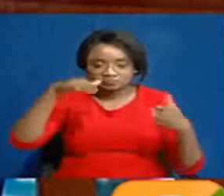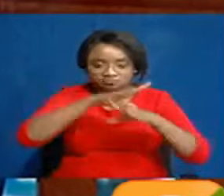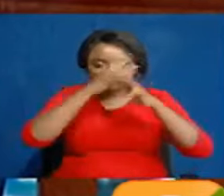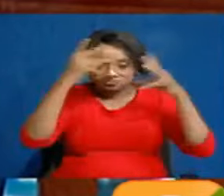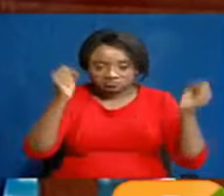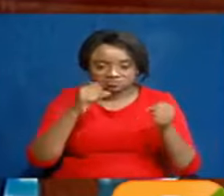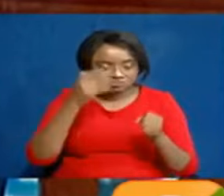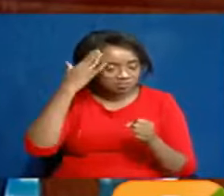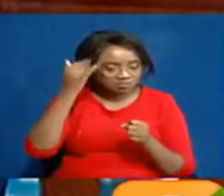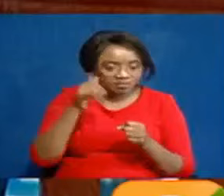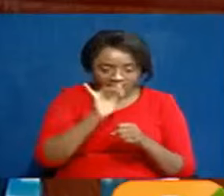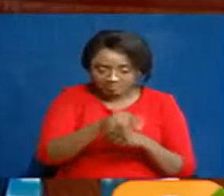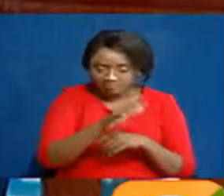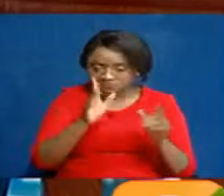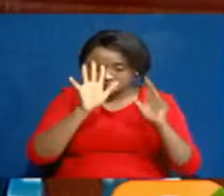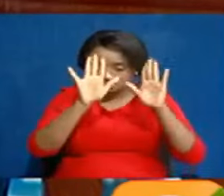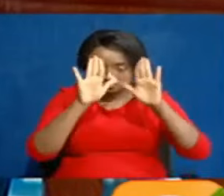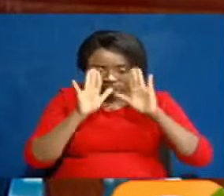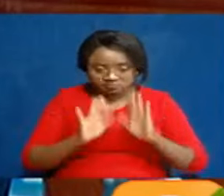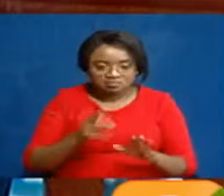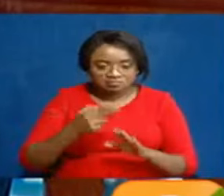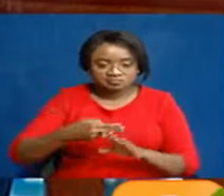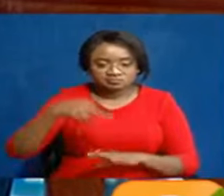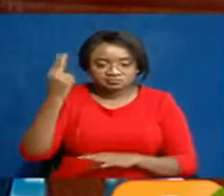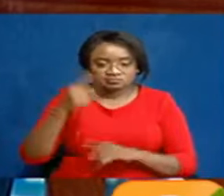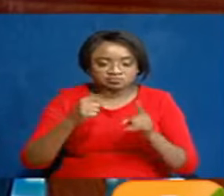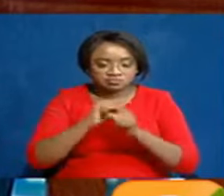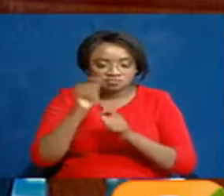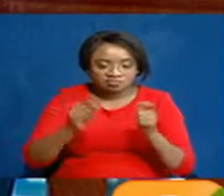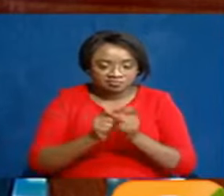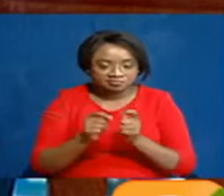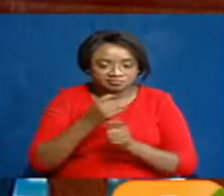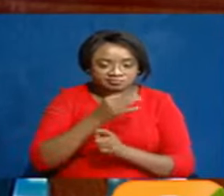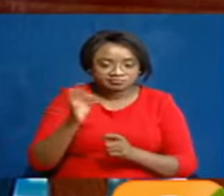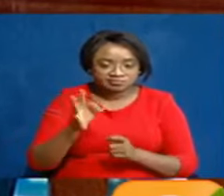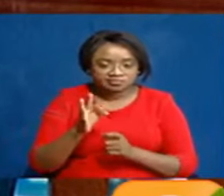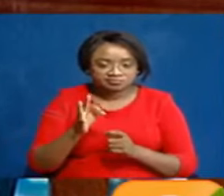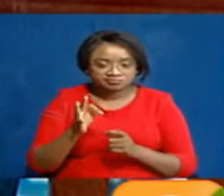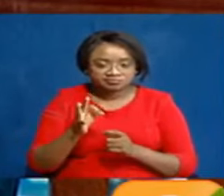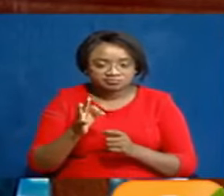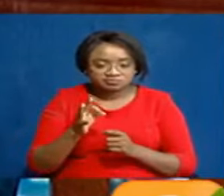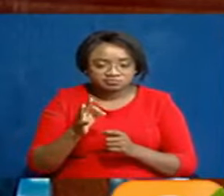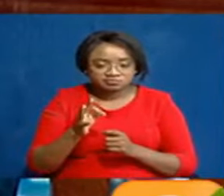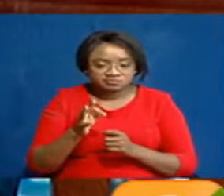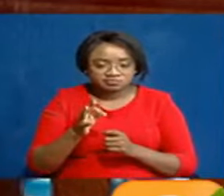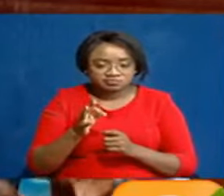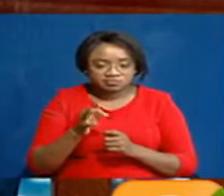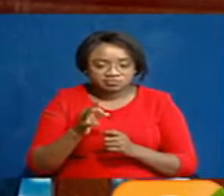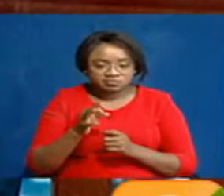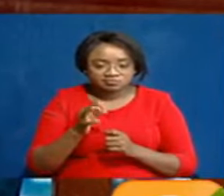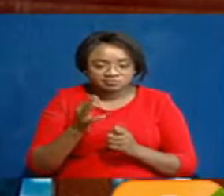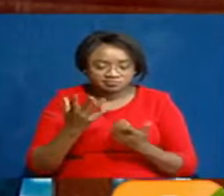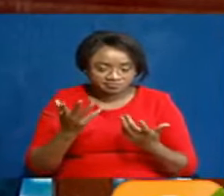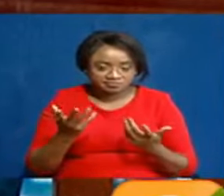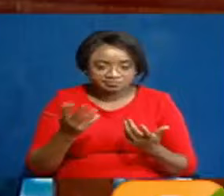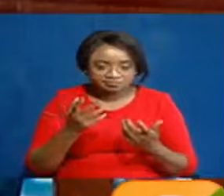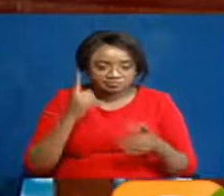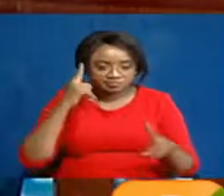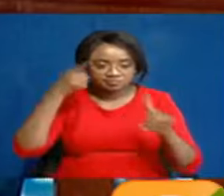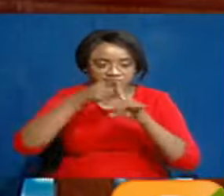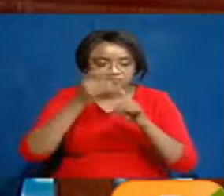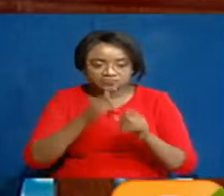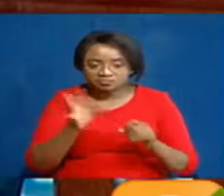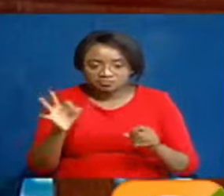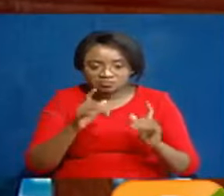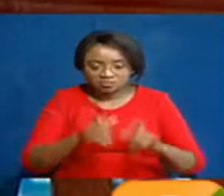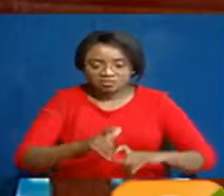is very important, particularly for purposes of consideration of succession issues in the